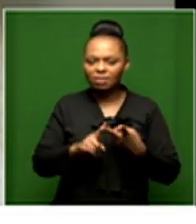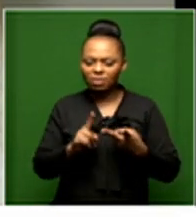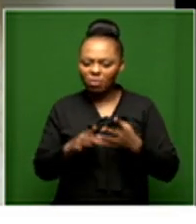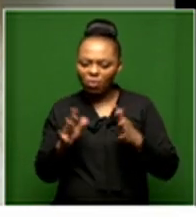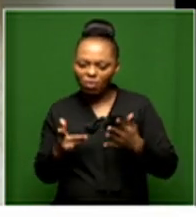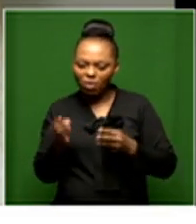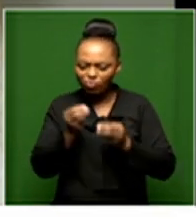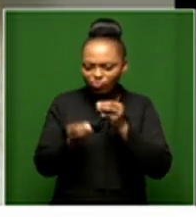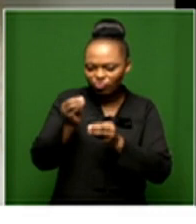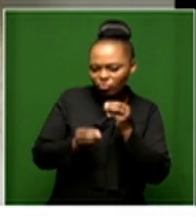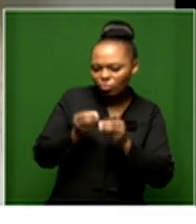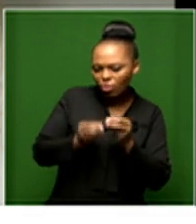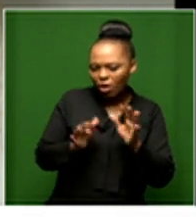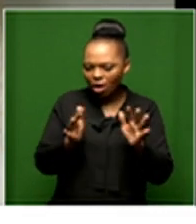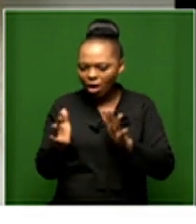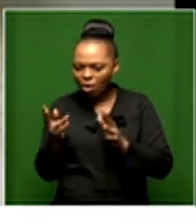change the